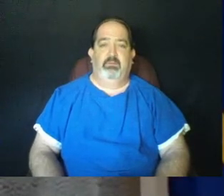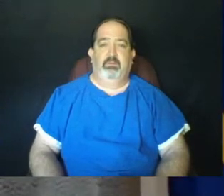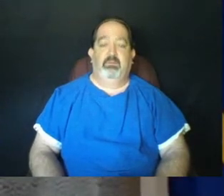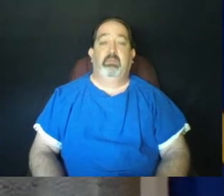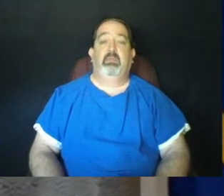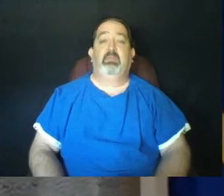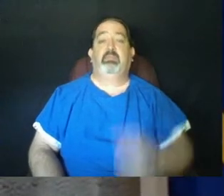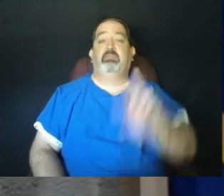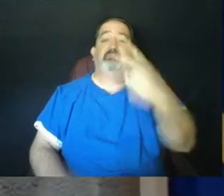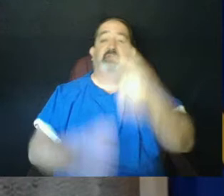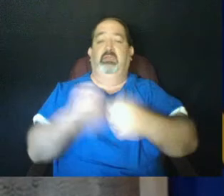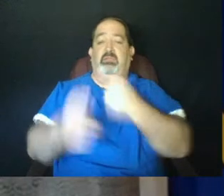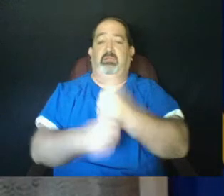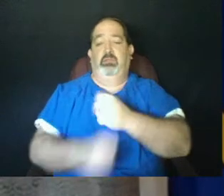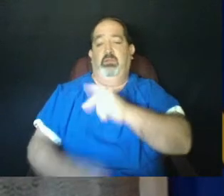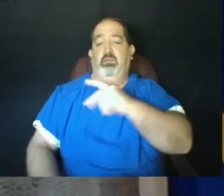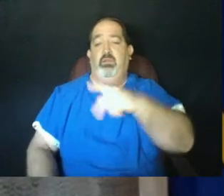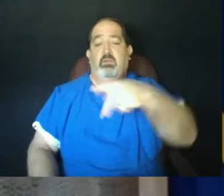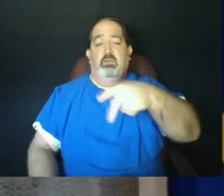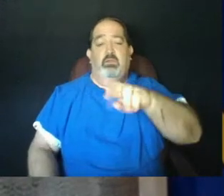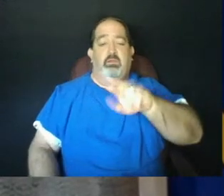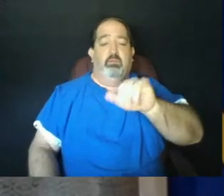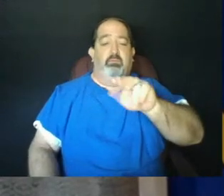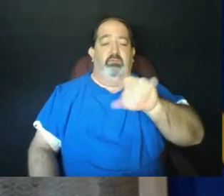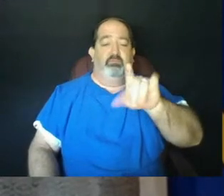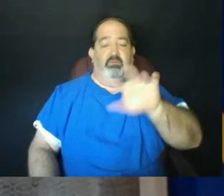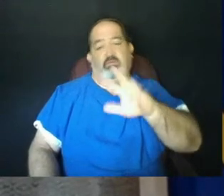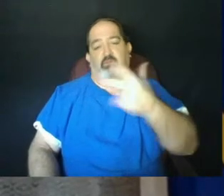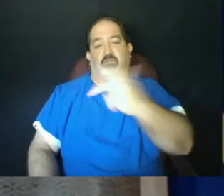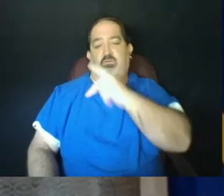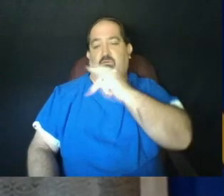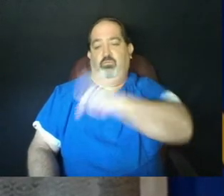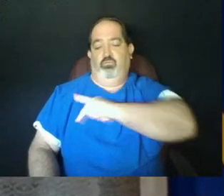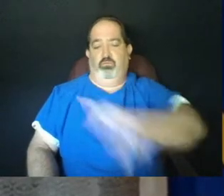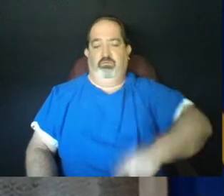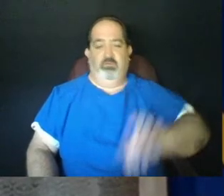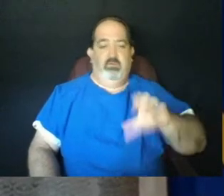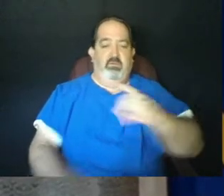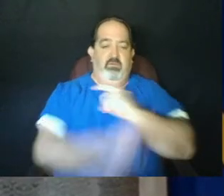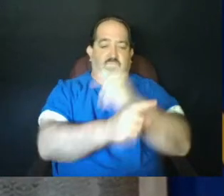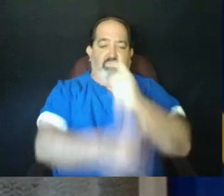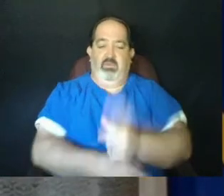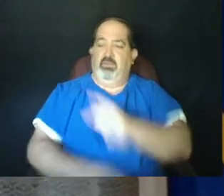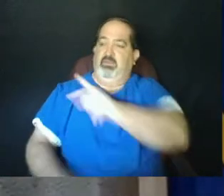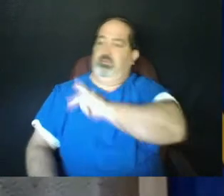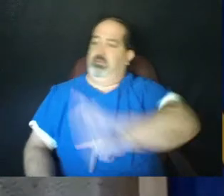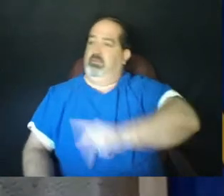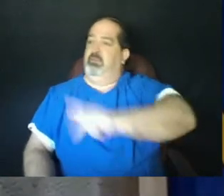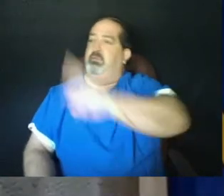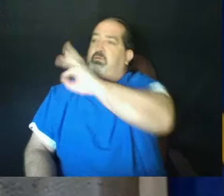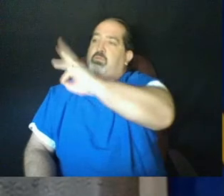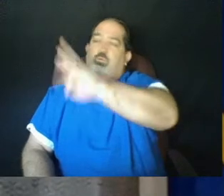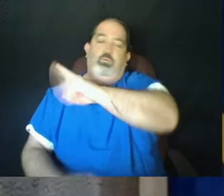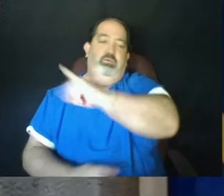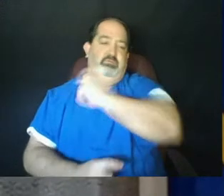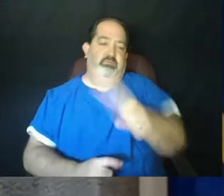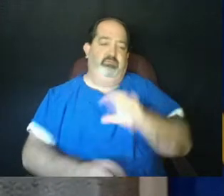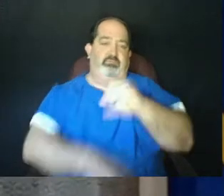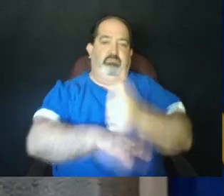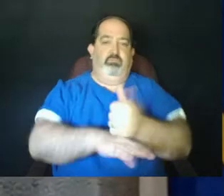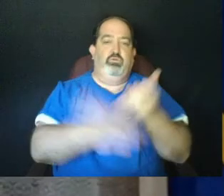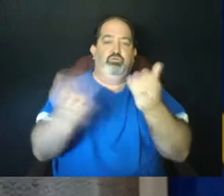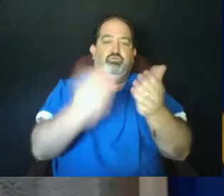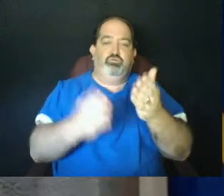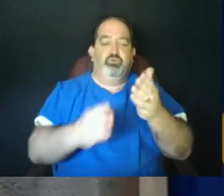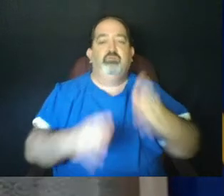In the second year of the Principality, the third Prince of Caid was granted permission from the King of the West to create an Armiger's Award for